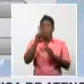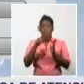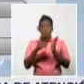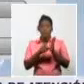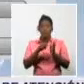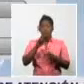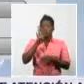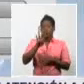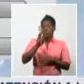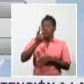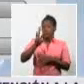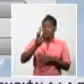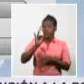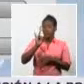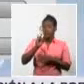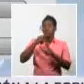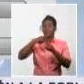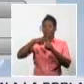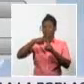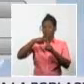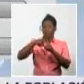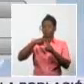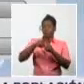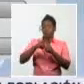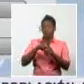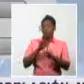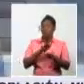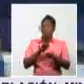43,508 samples, and